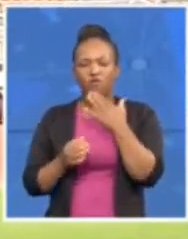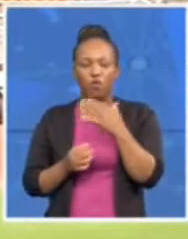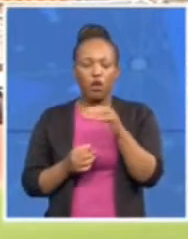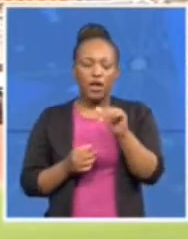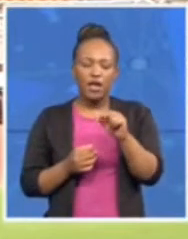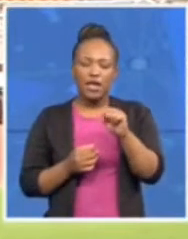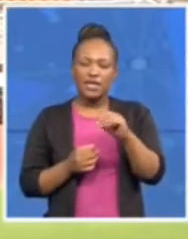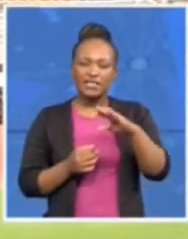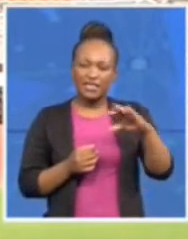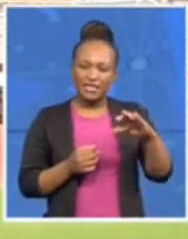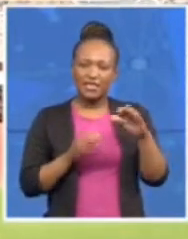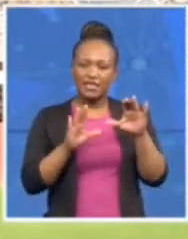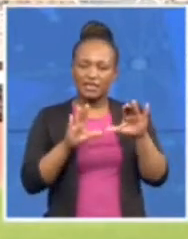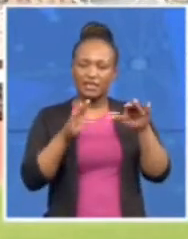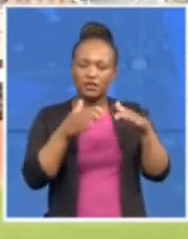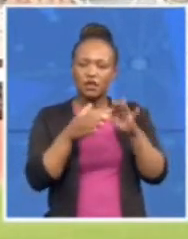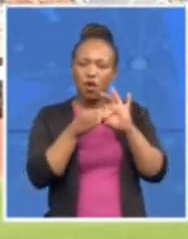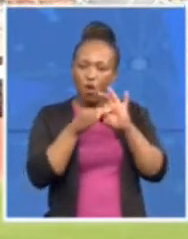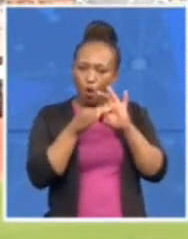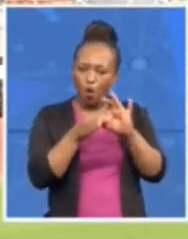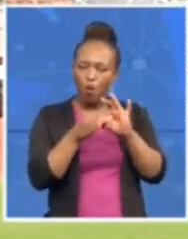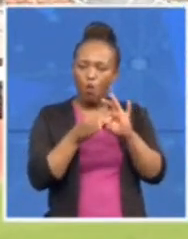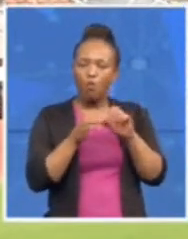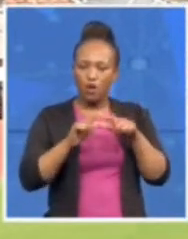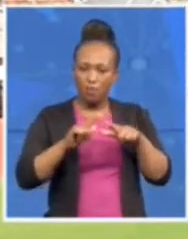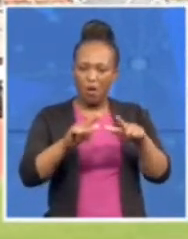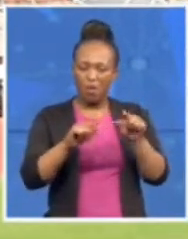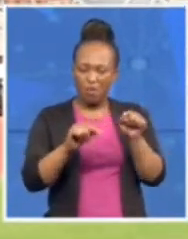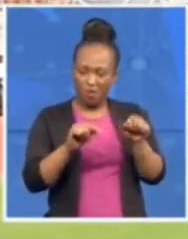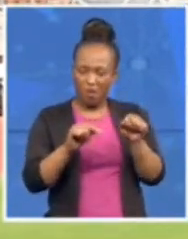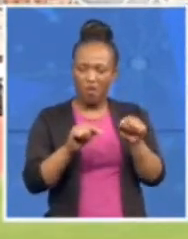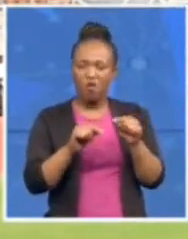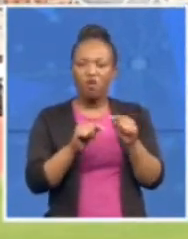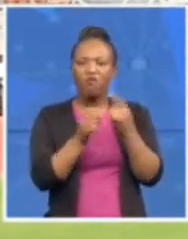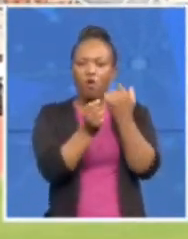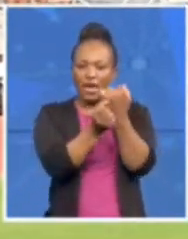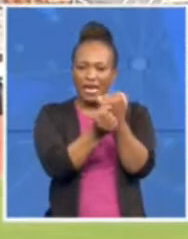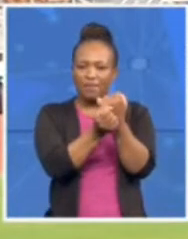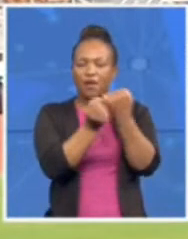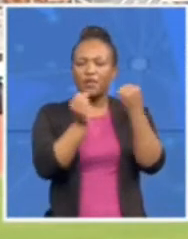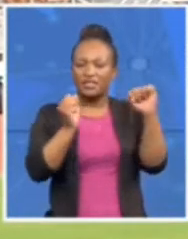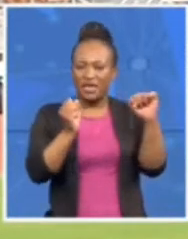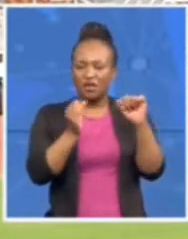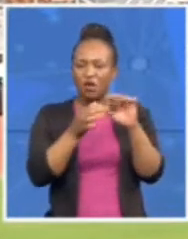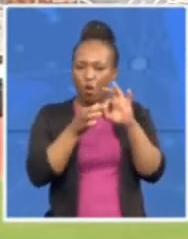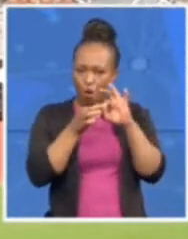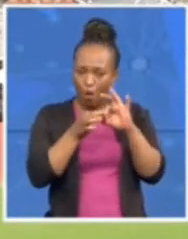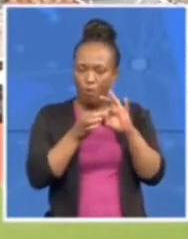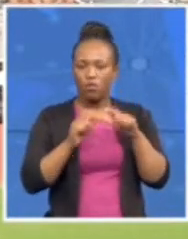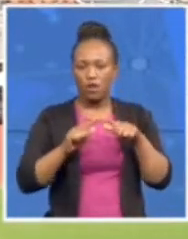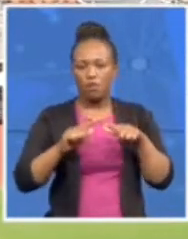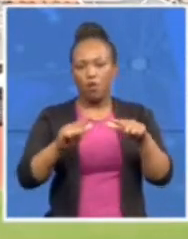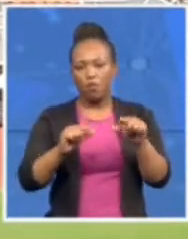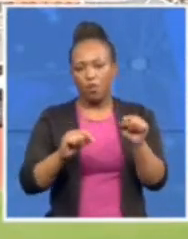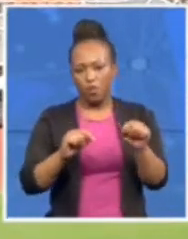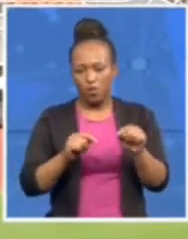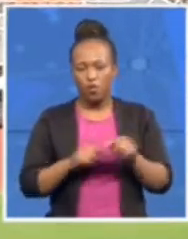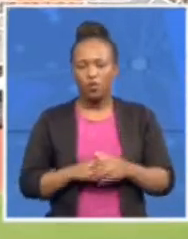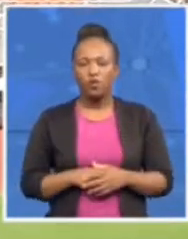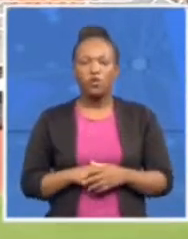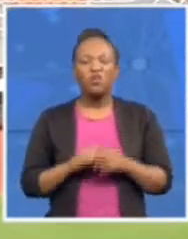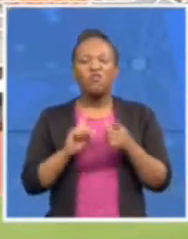the liberation struggle. Limpopo is the home. It is in Limpopo, from the horse of resistance, we can speak of